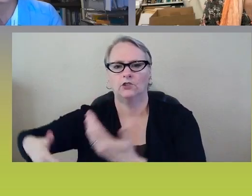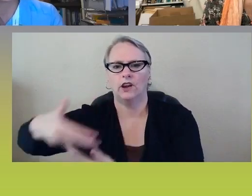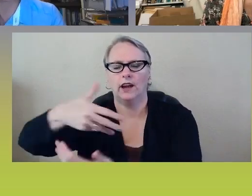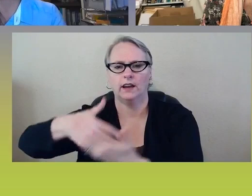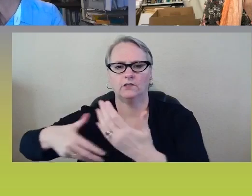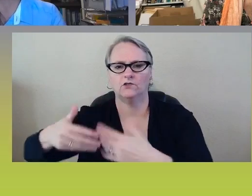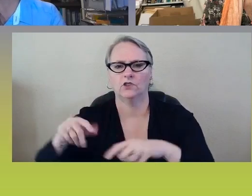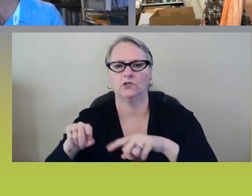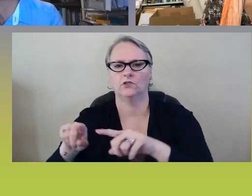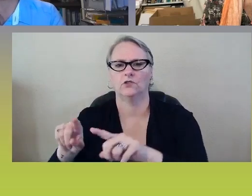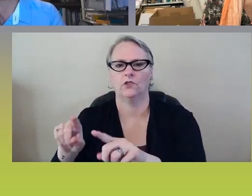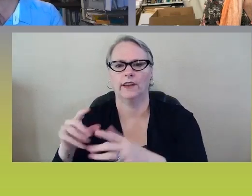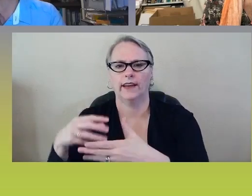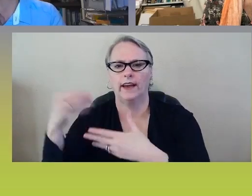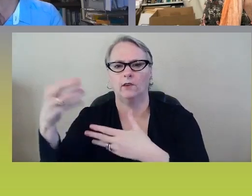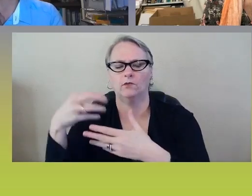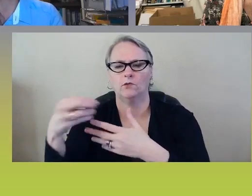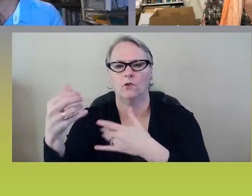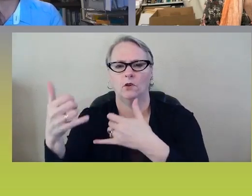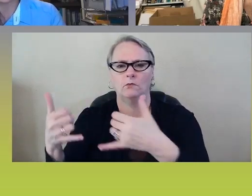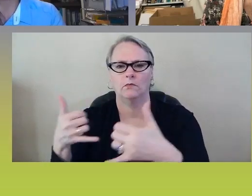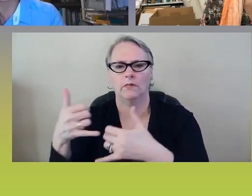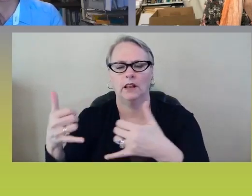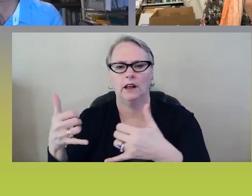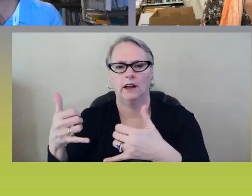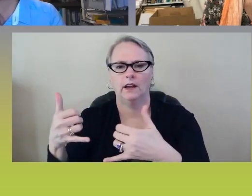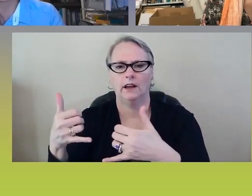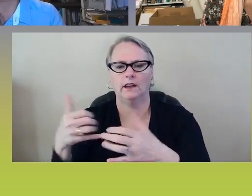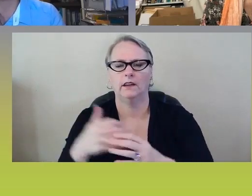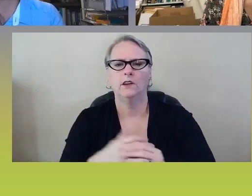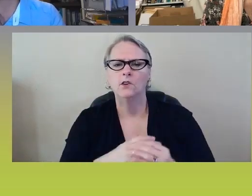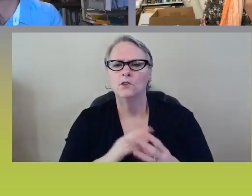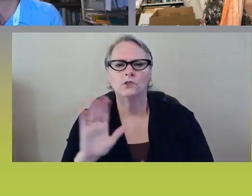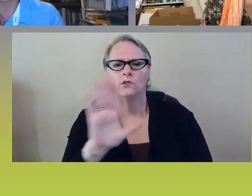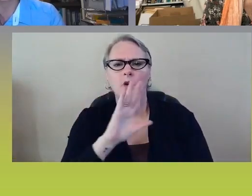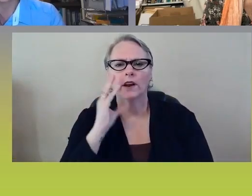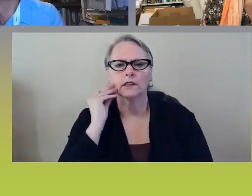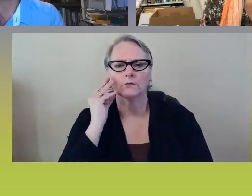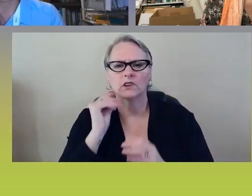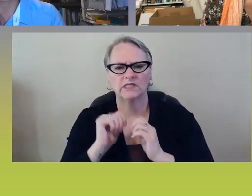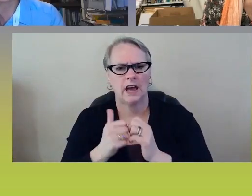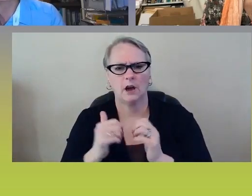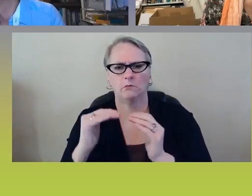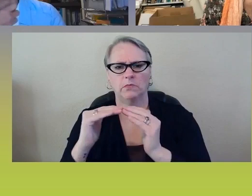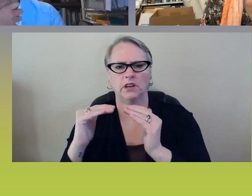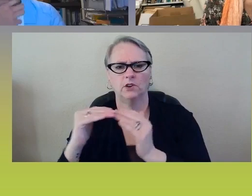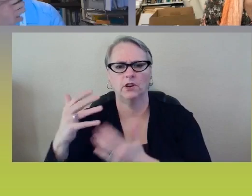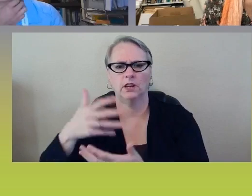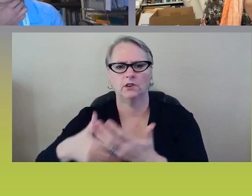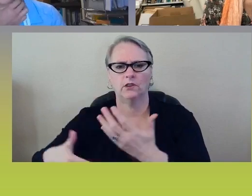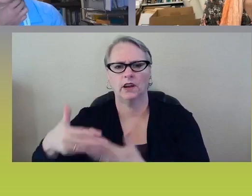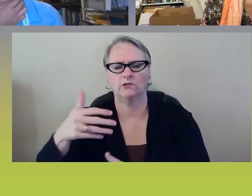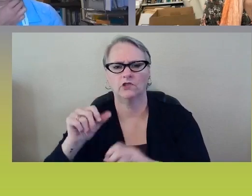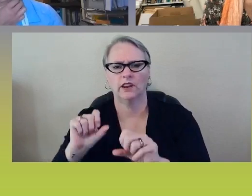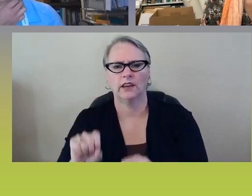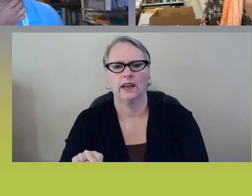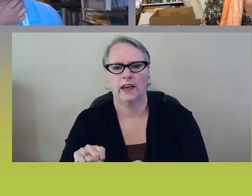how, in your experience, how peer interaction can support STEM learning during the outdoor play